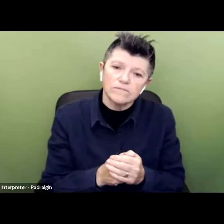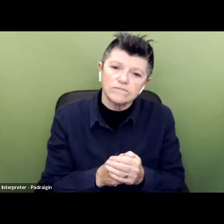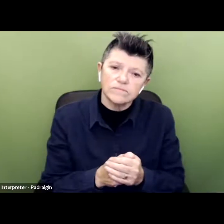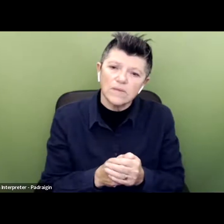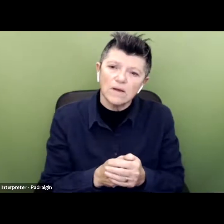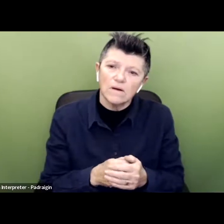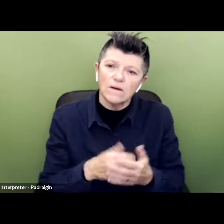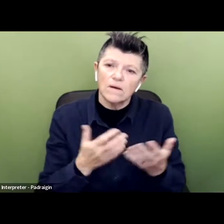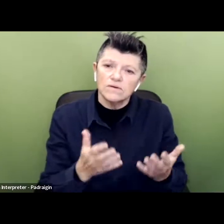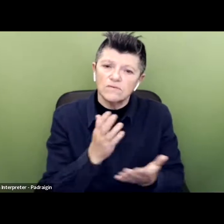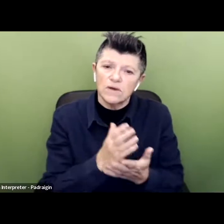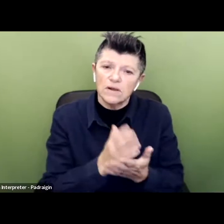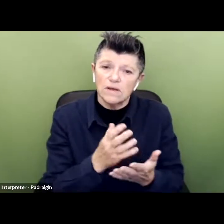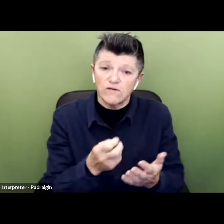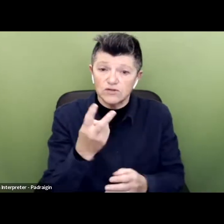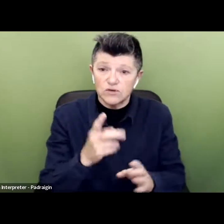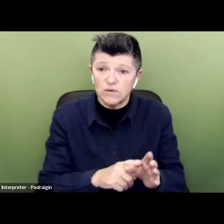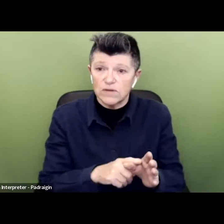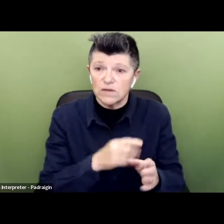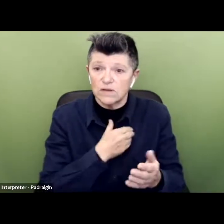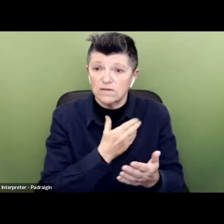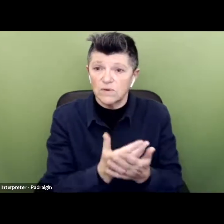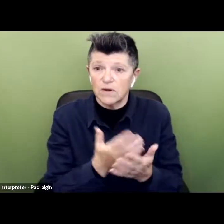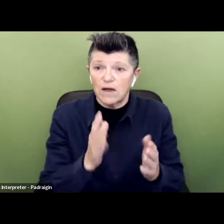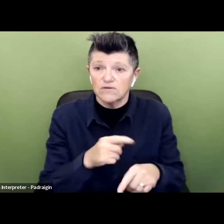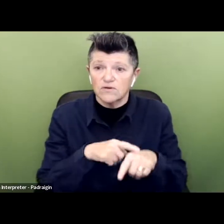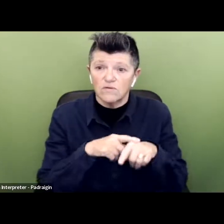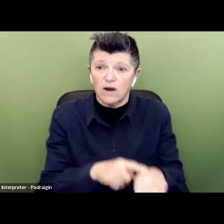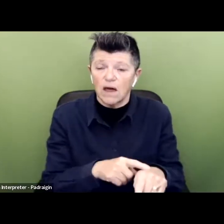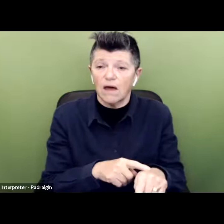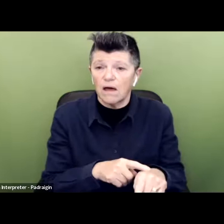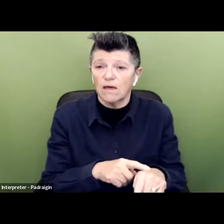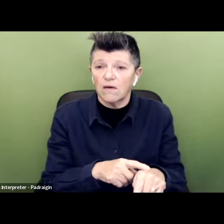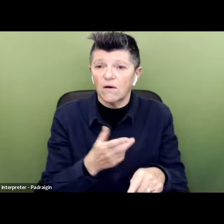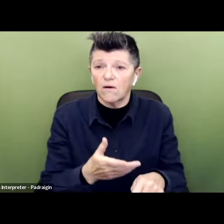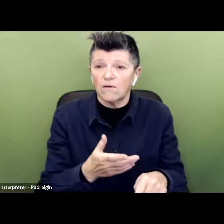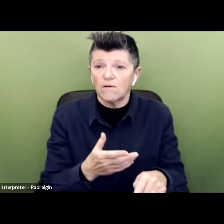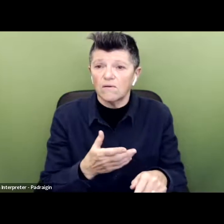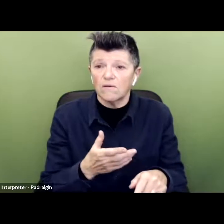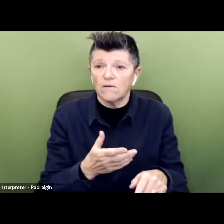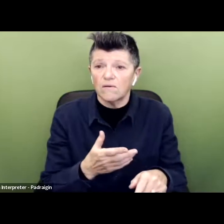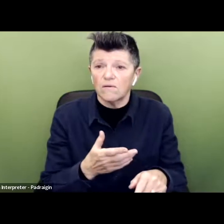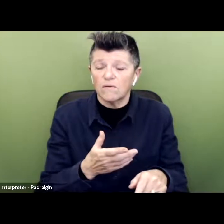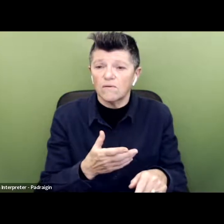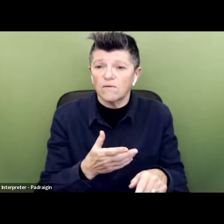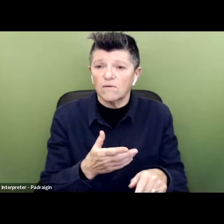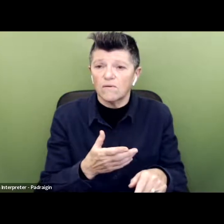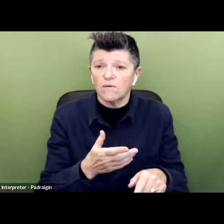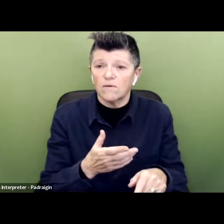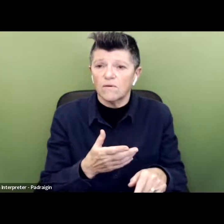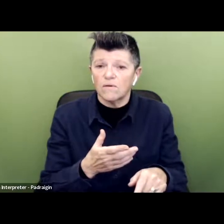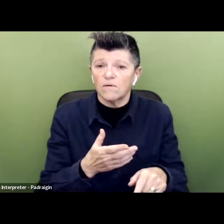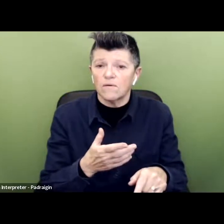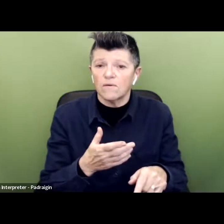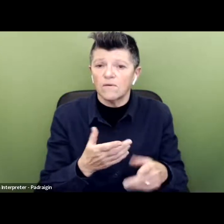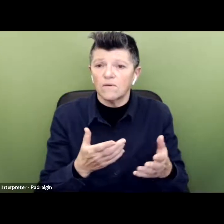to rely, unnatural experiment, perhaps, this is a natural. You've had to rely on, life and Zoom and all